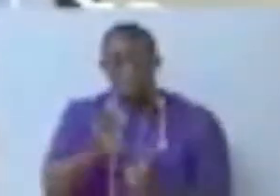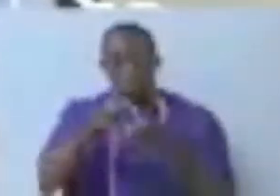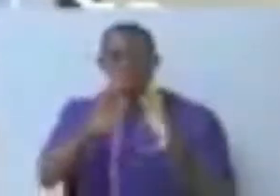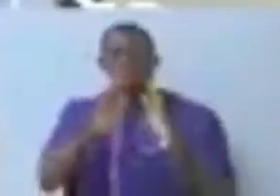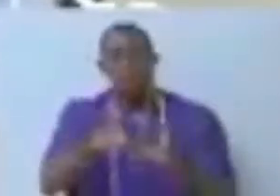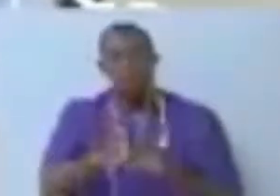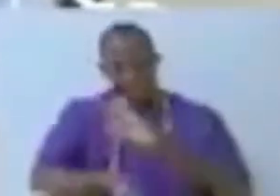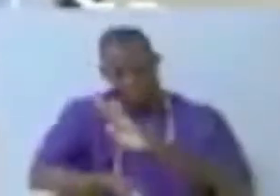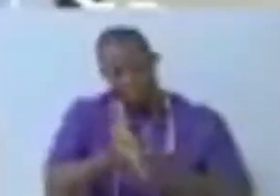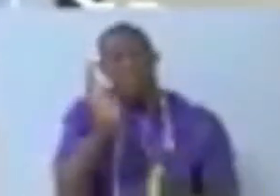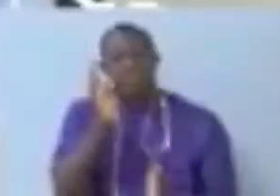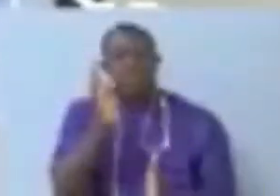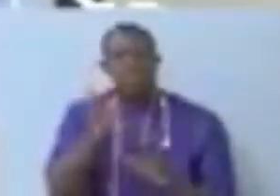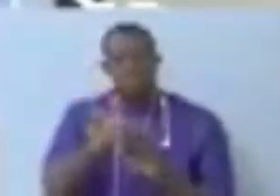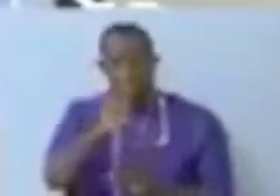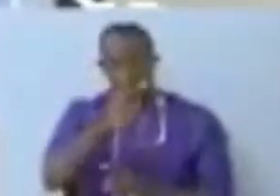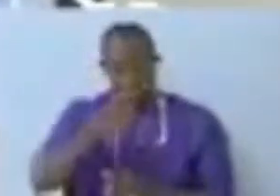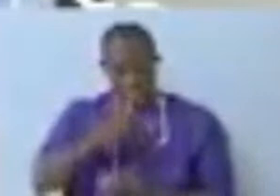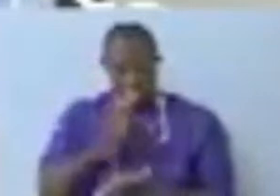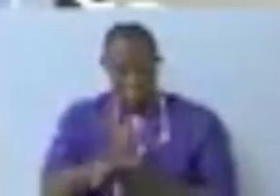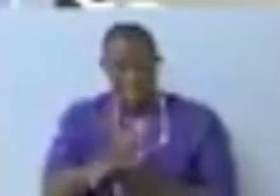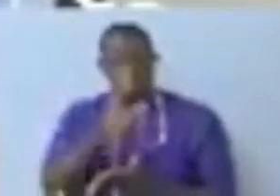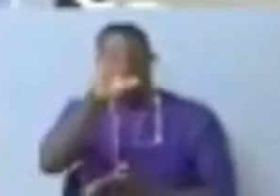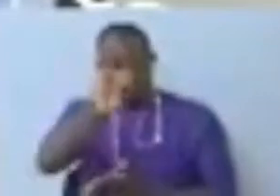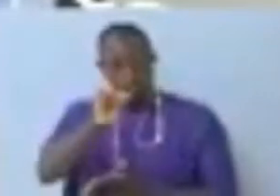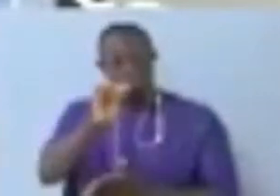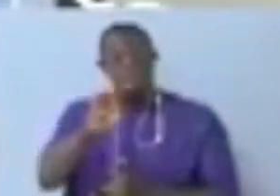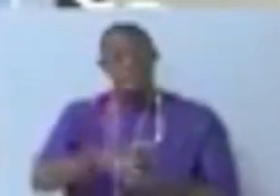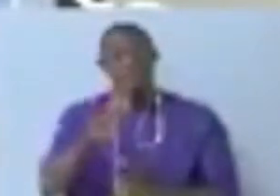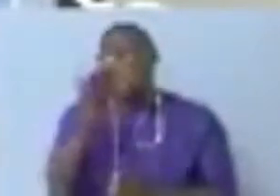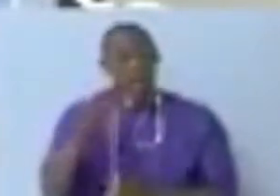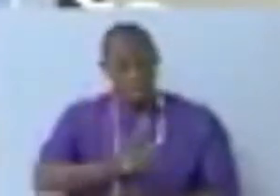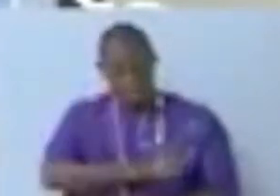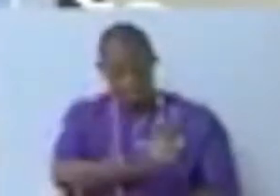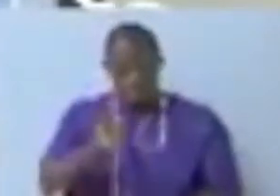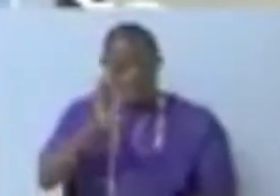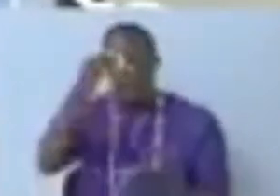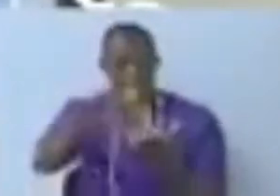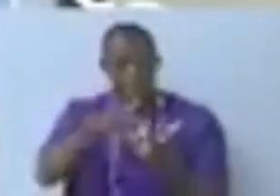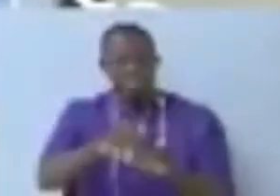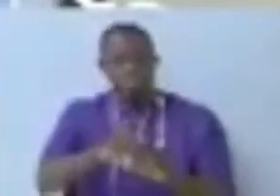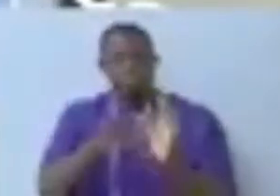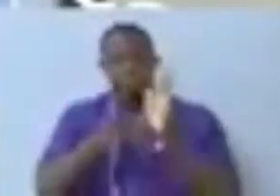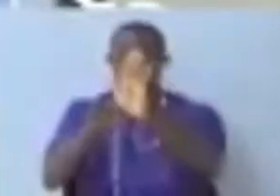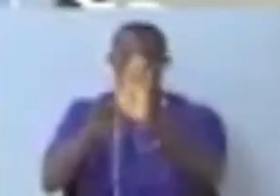I did. The moment they arrived, I pointed the way to them